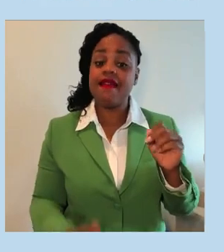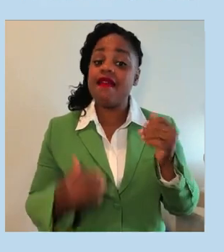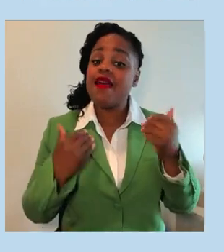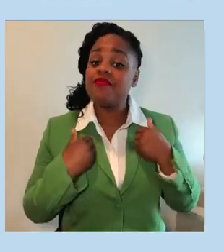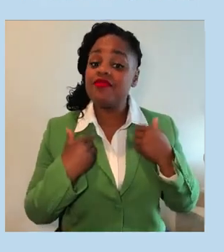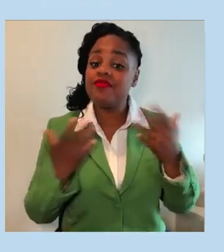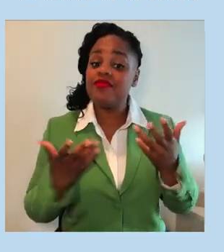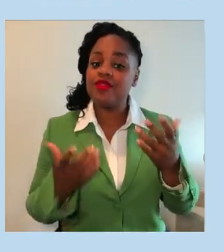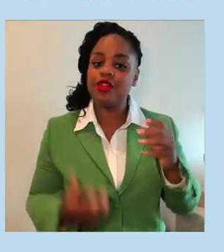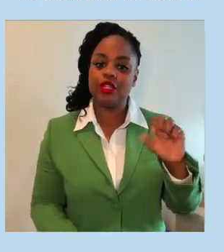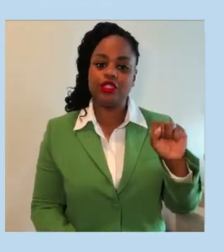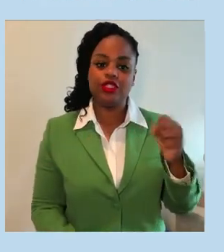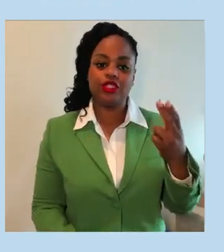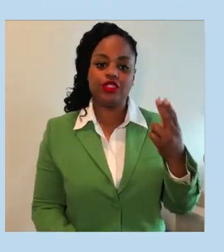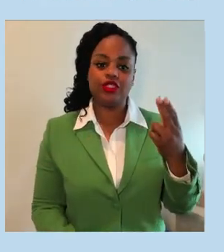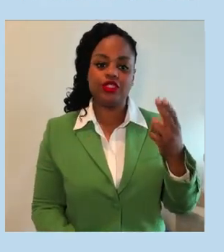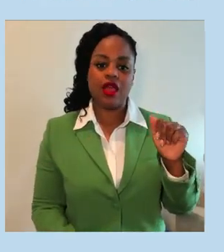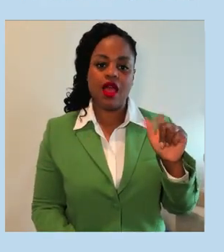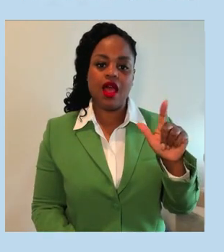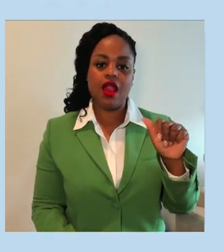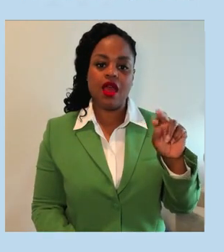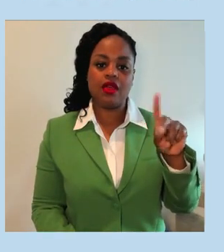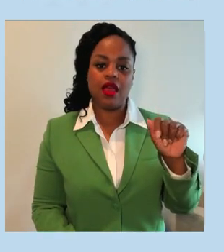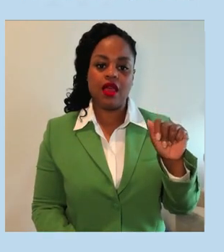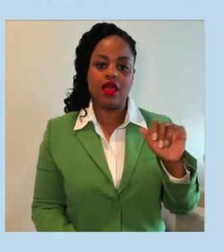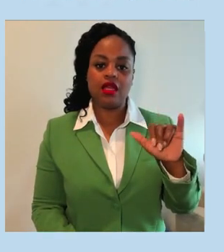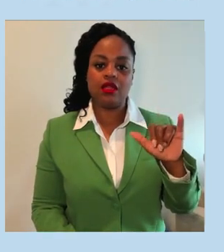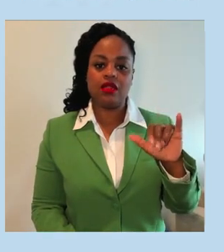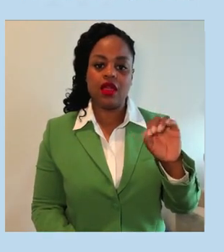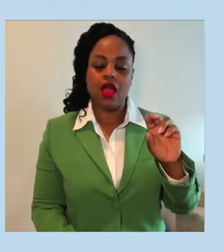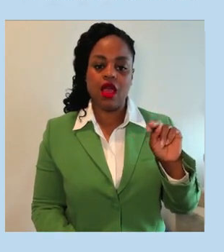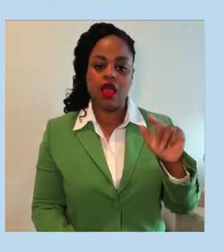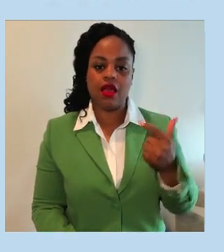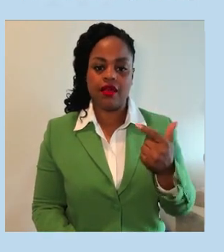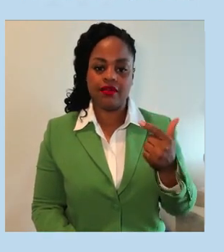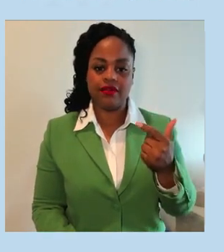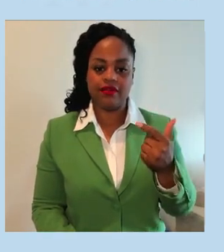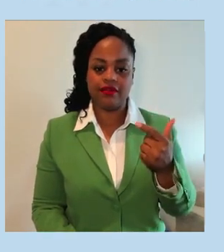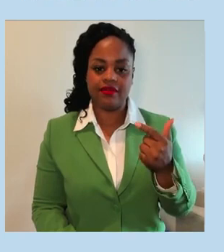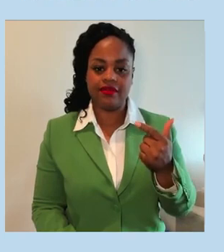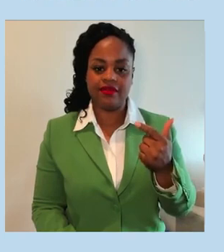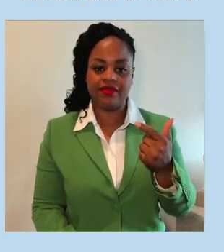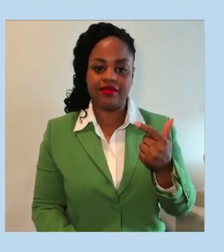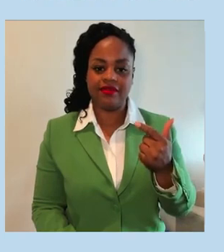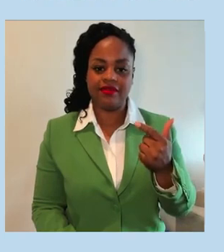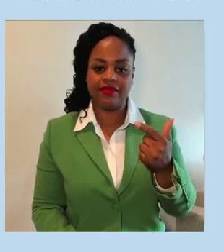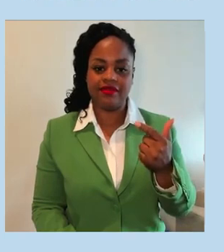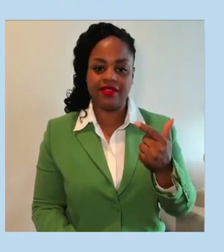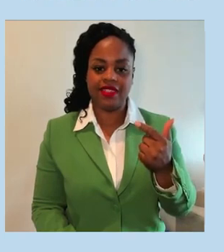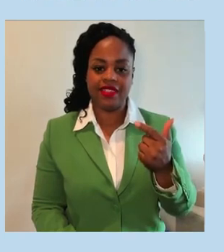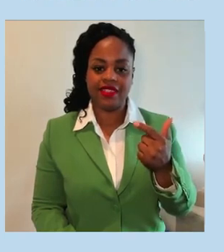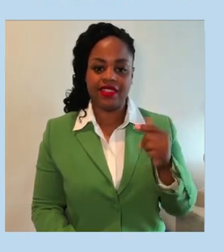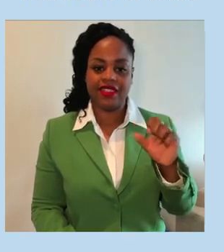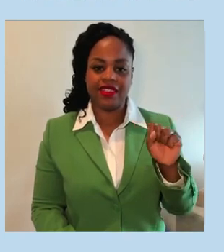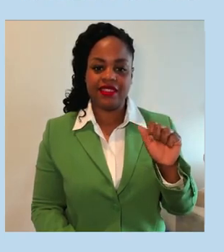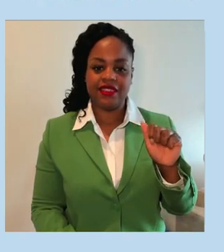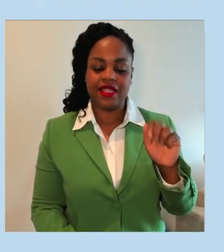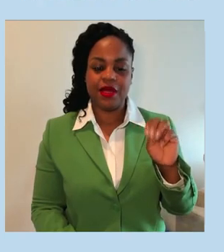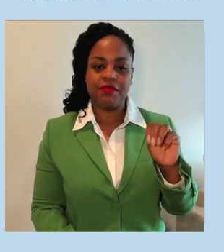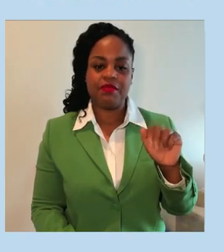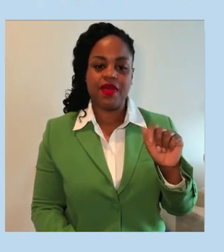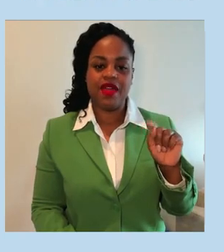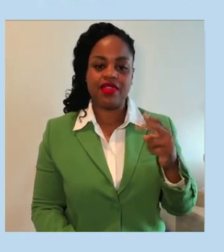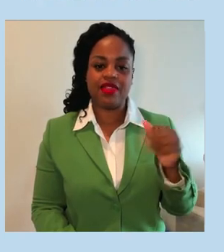Power. Before we begin, I want to take a moment to note the grave situation for women in Ukraine. Already, more